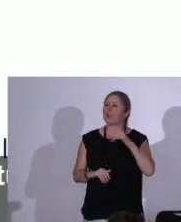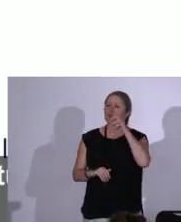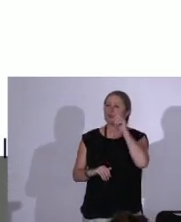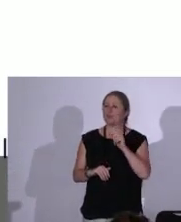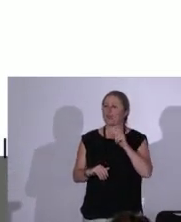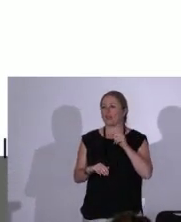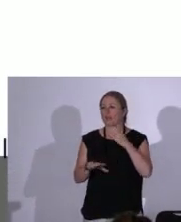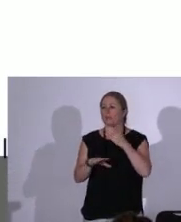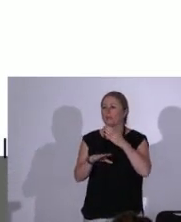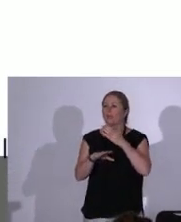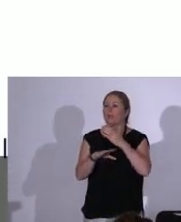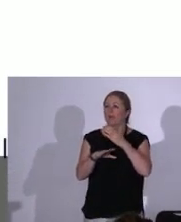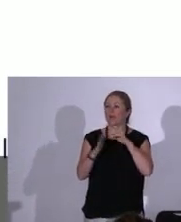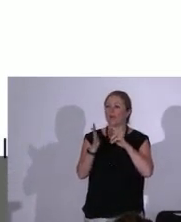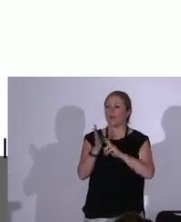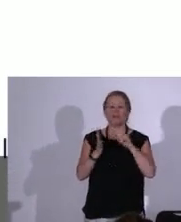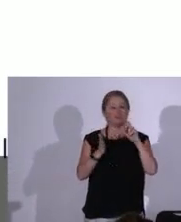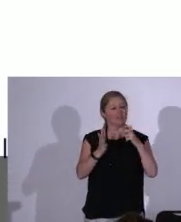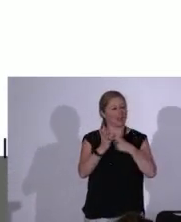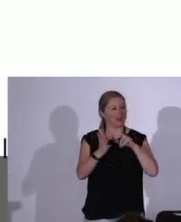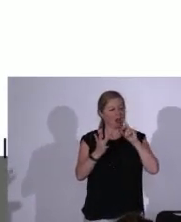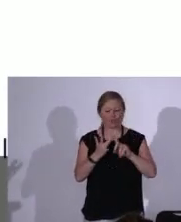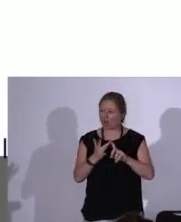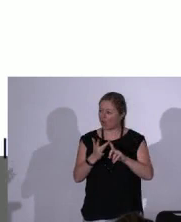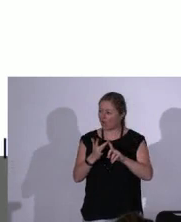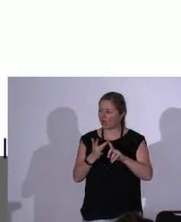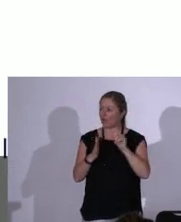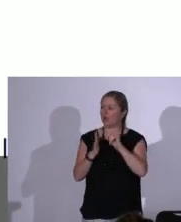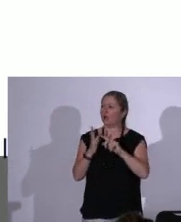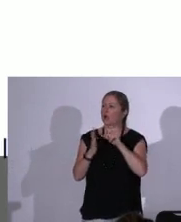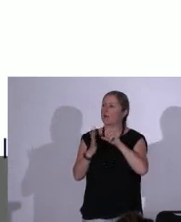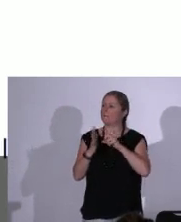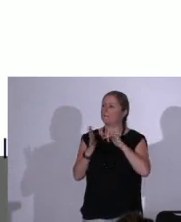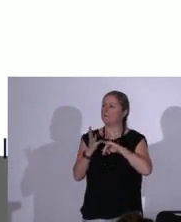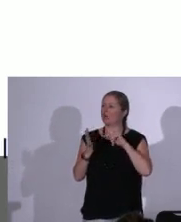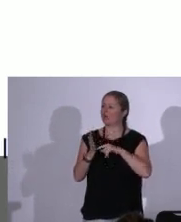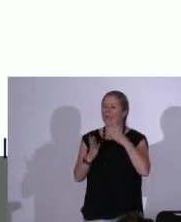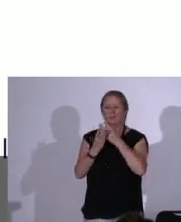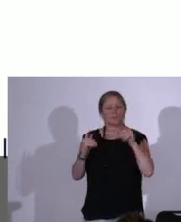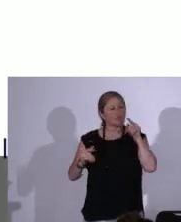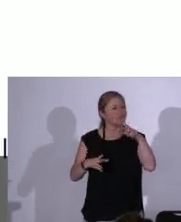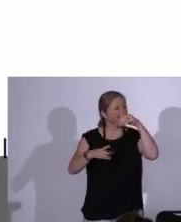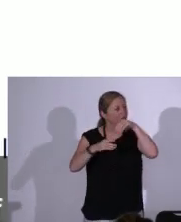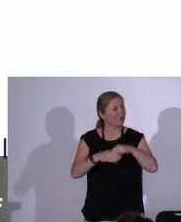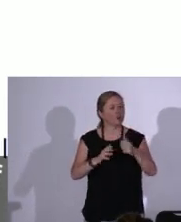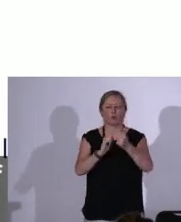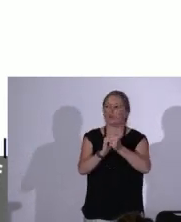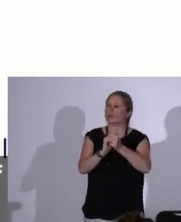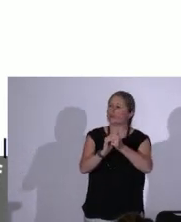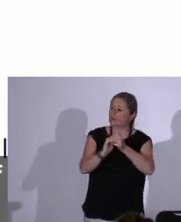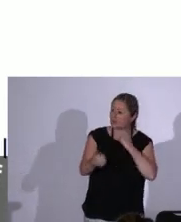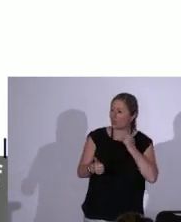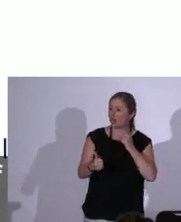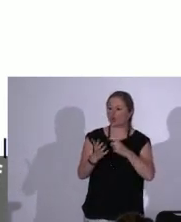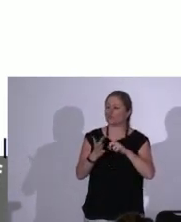such as the new MCRI concussion podcast. So many of you in the sport and recreation sector, you want to know concussion best practice, so